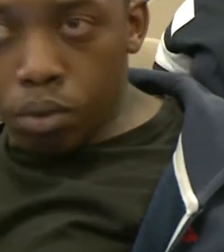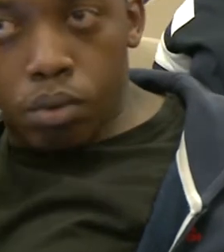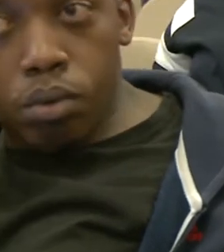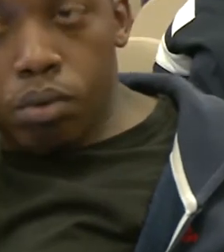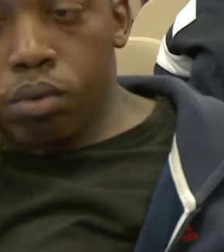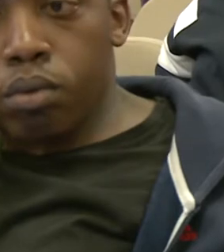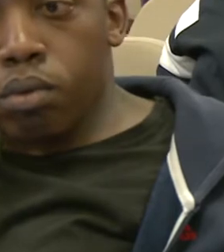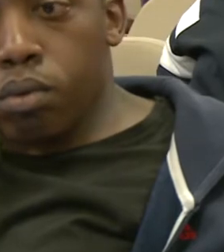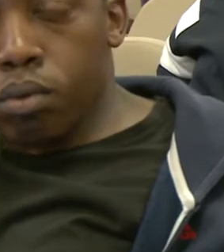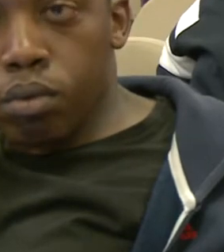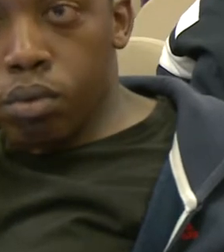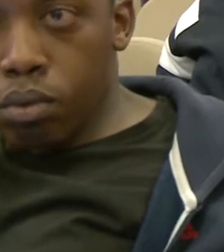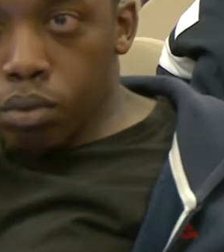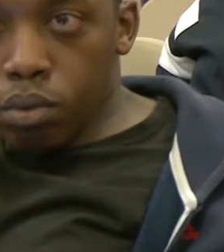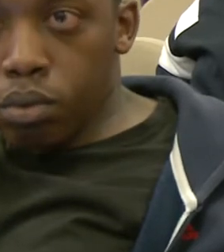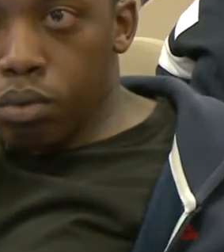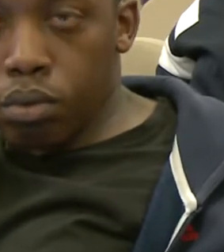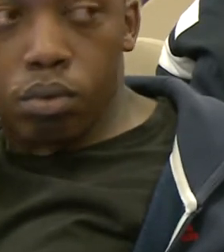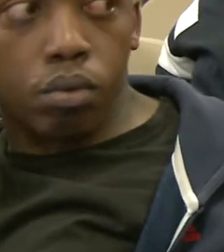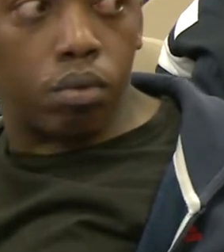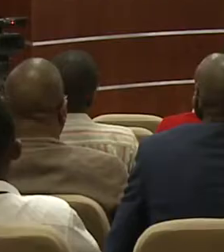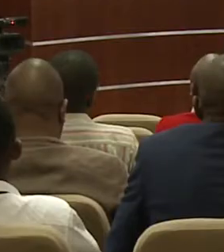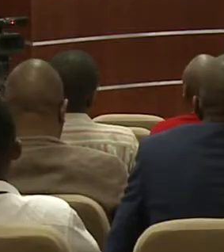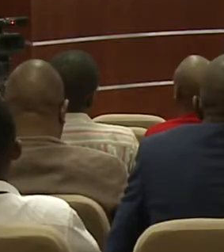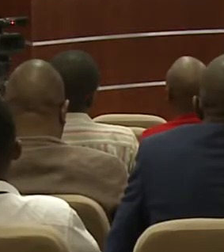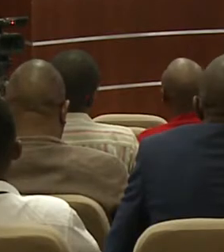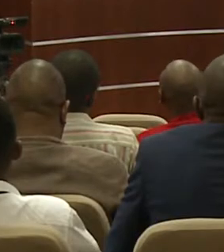deafened or becoming deaf later on in life. Thank you.